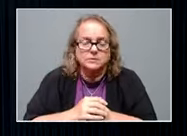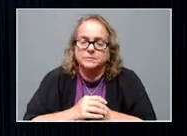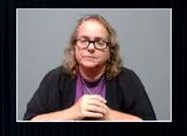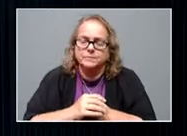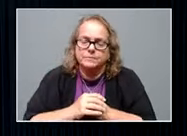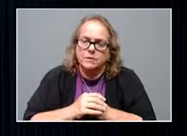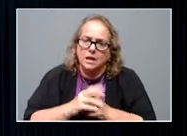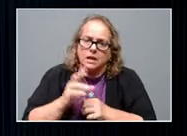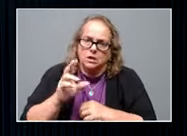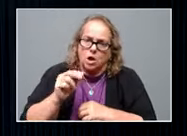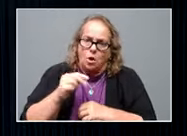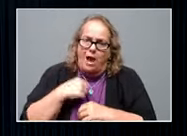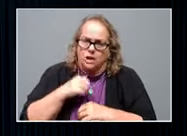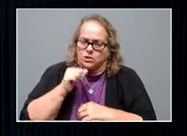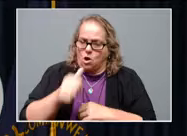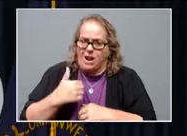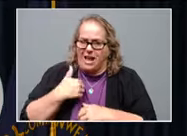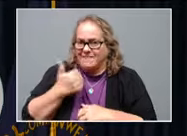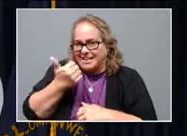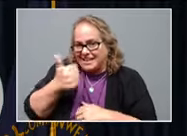of